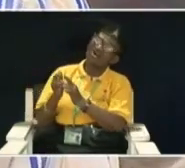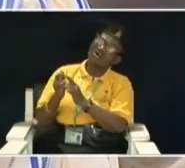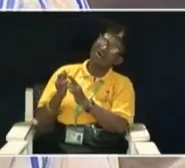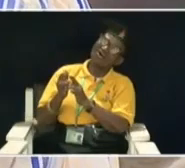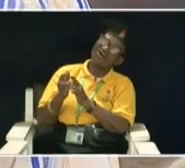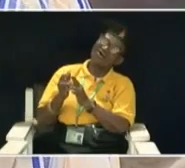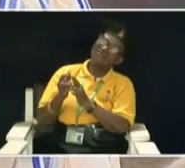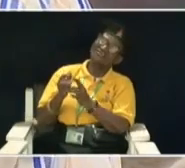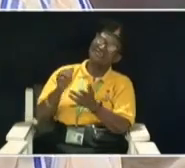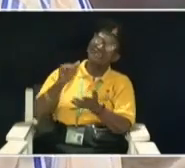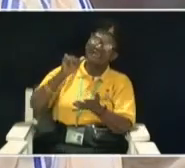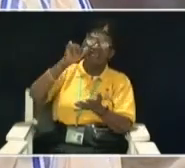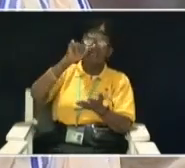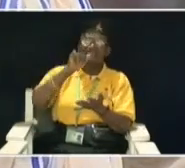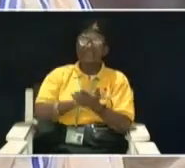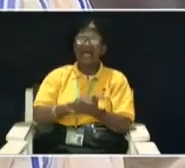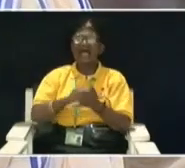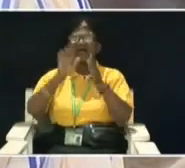Jesus.